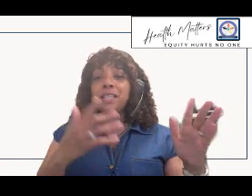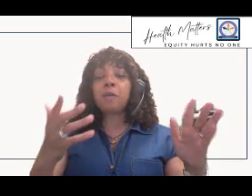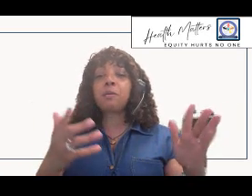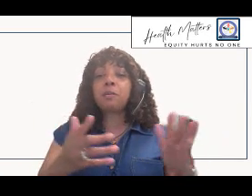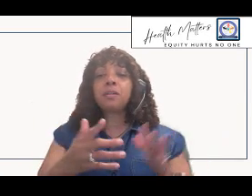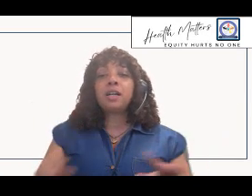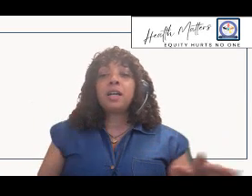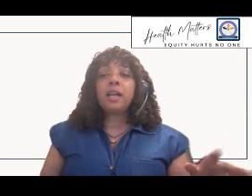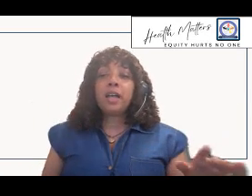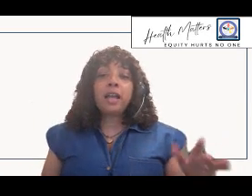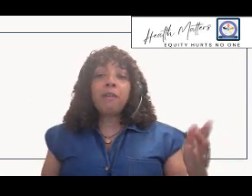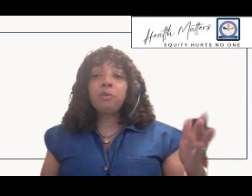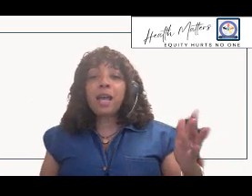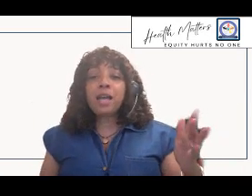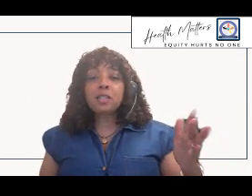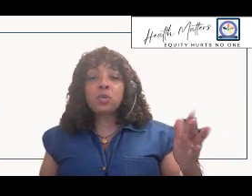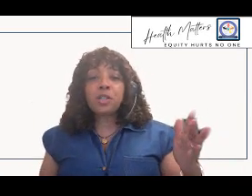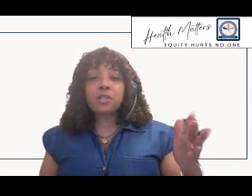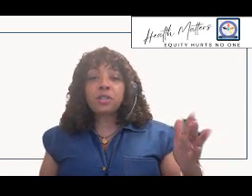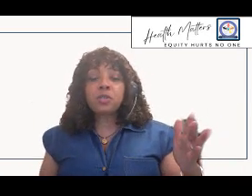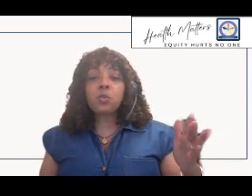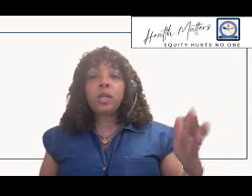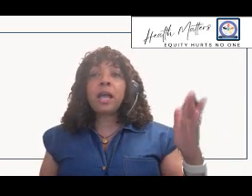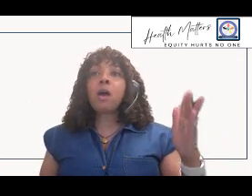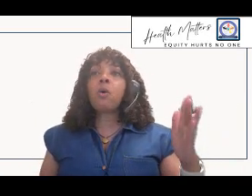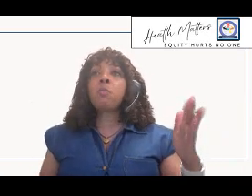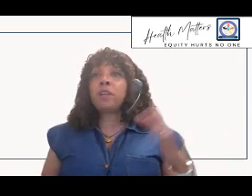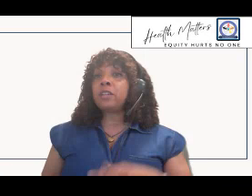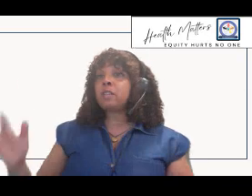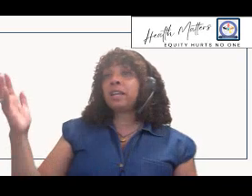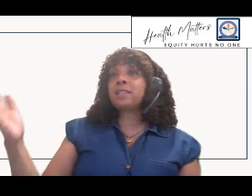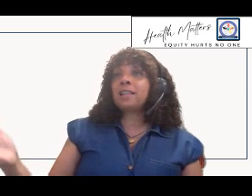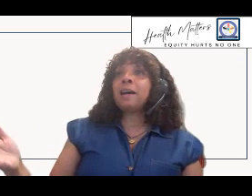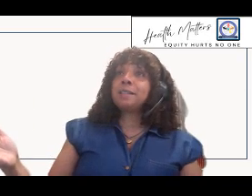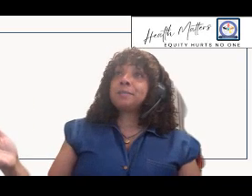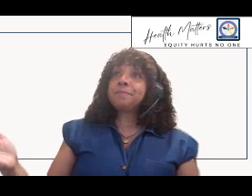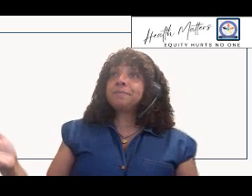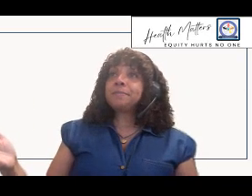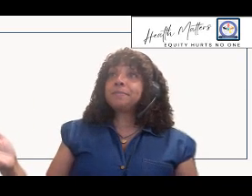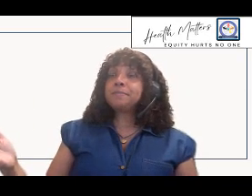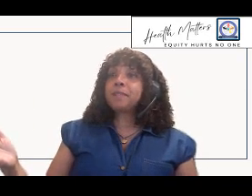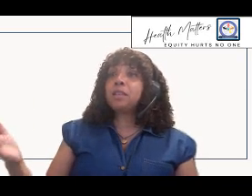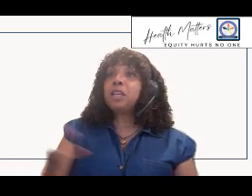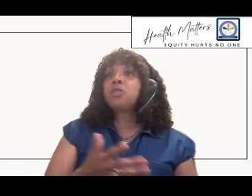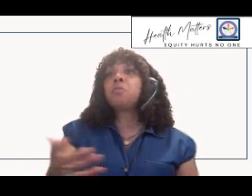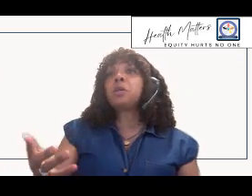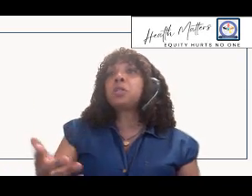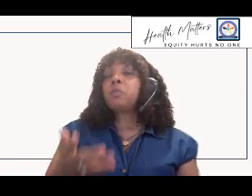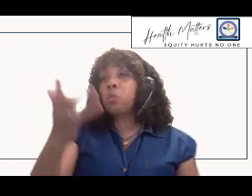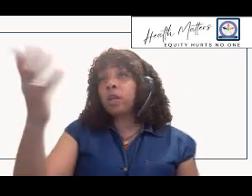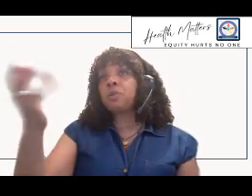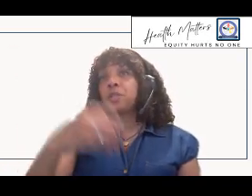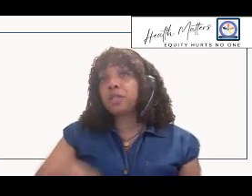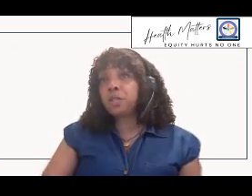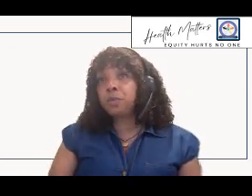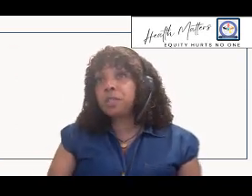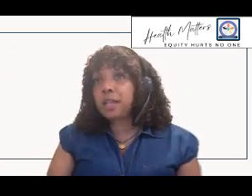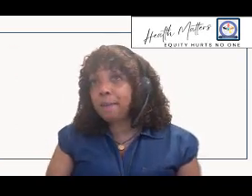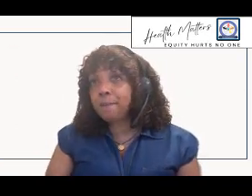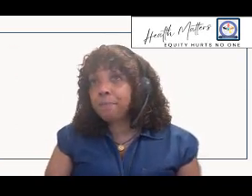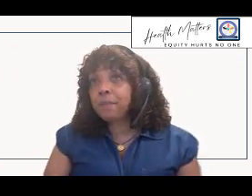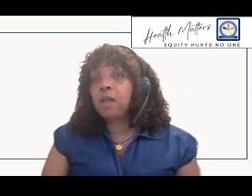HIAP example. And after we ask these questions, we now are moving into the next slide. And these are the bills that we want to present